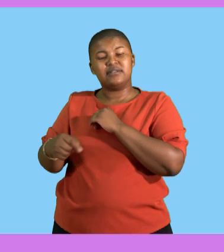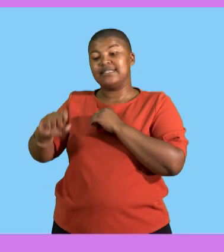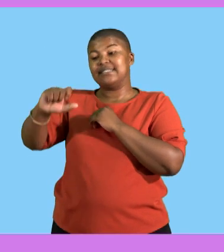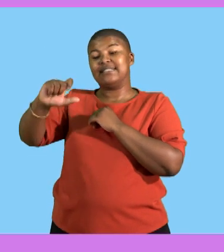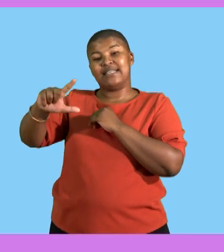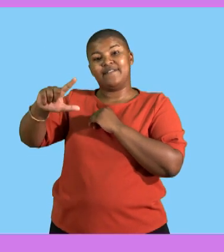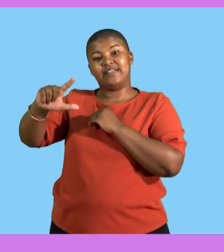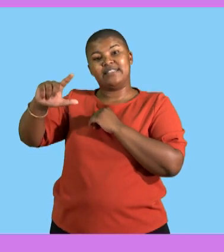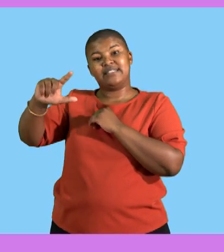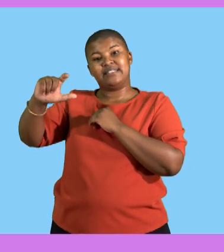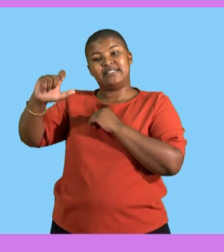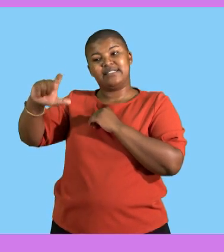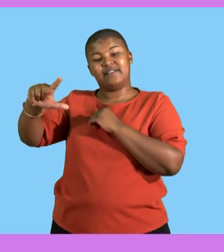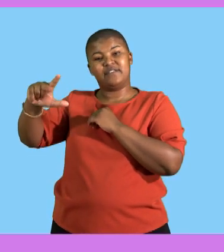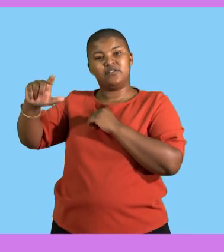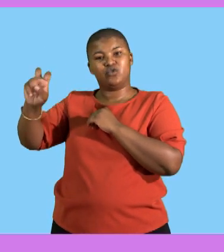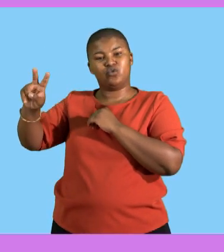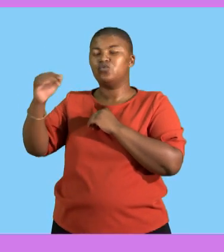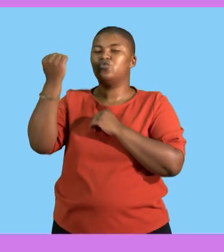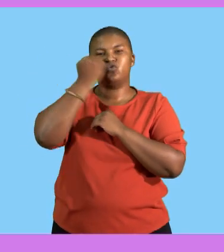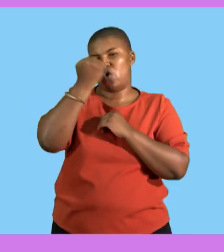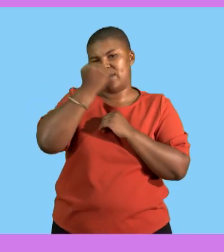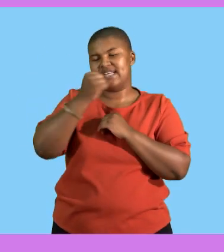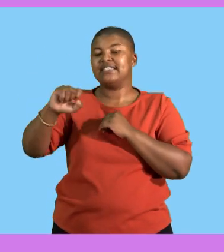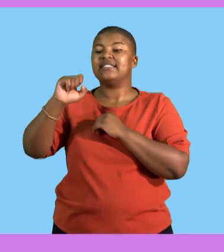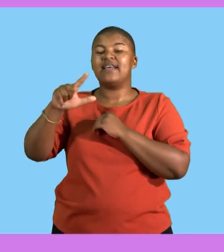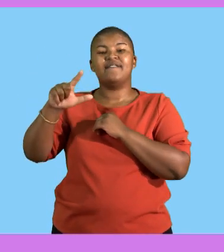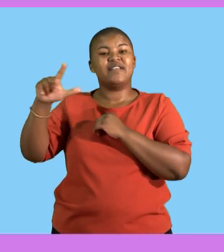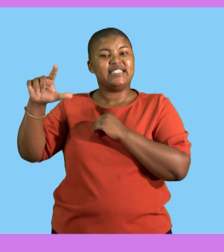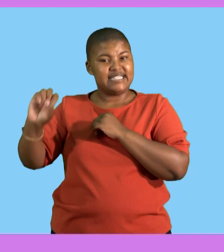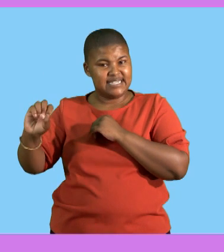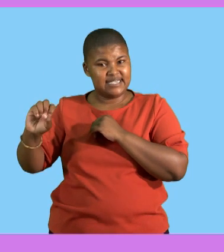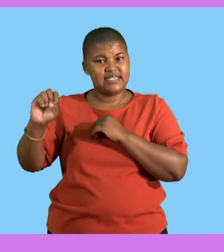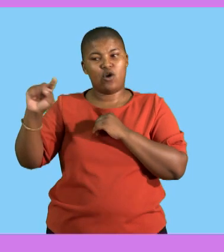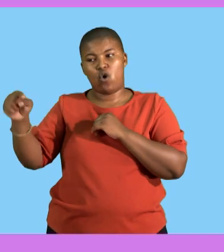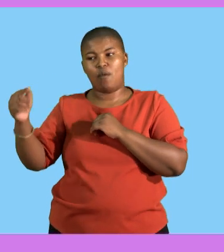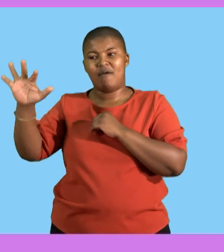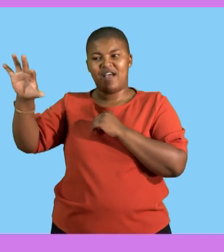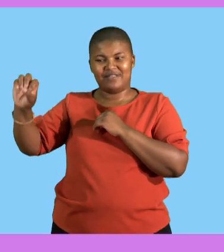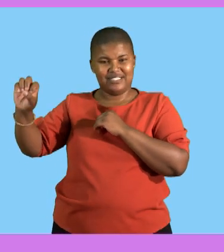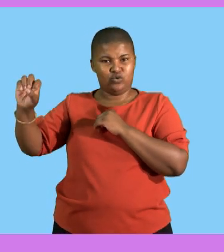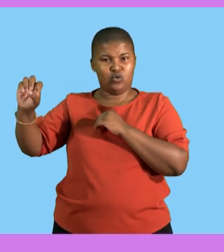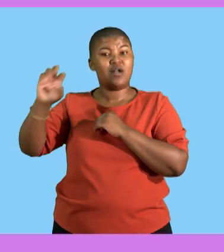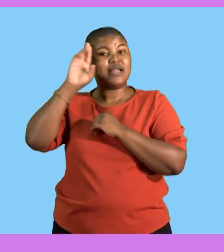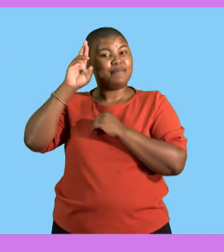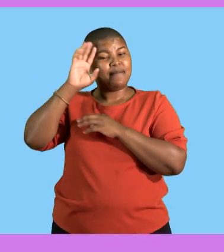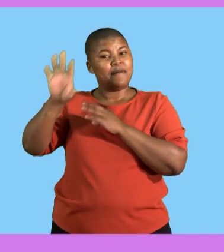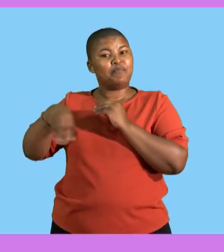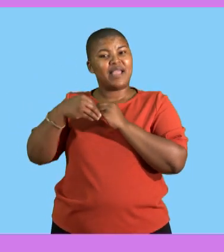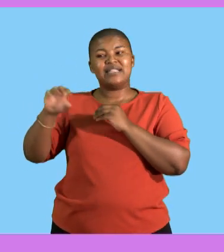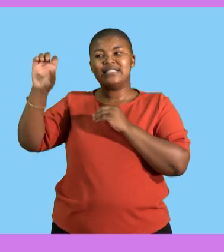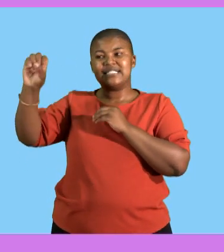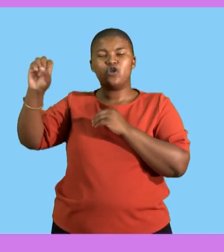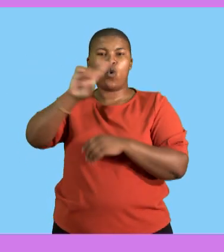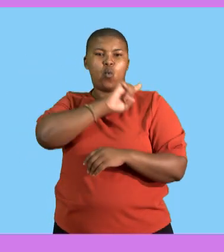64,772, and 70,5. So we're just going to add a 0 so that it's